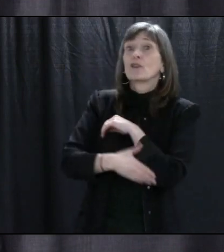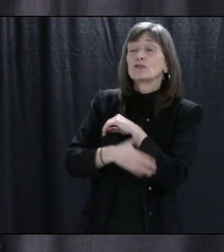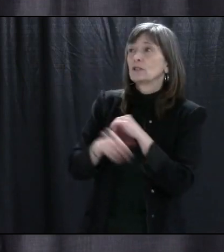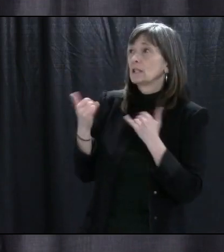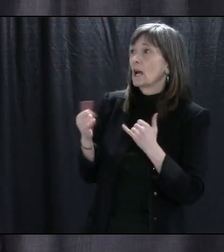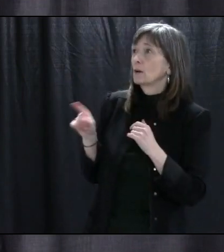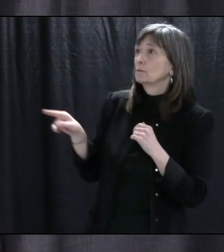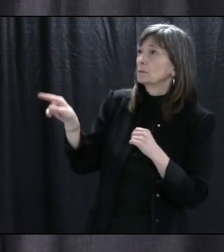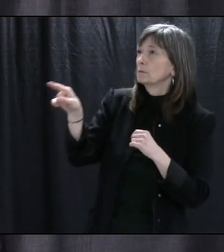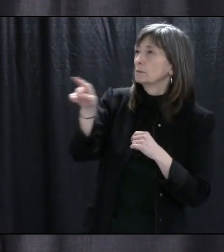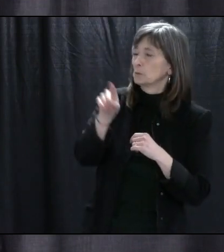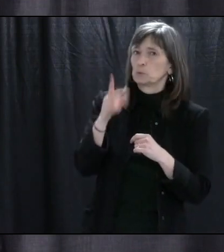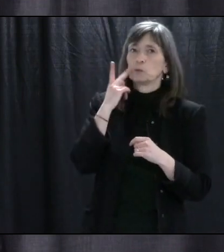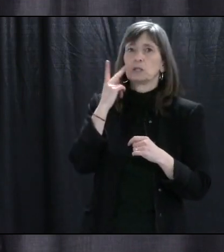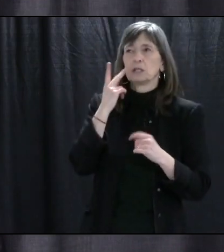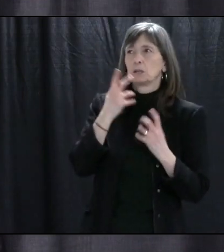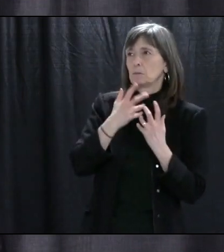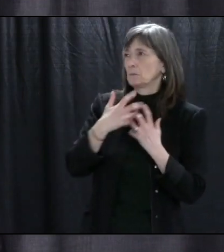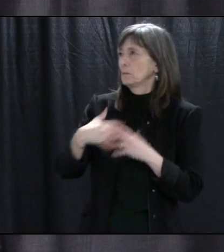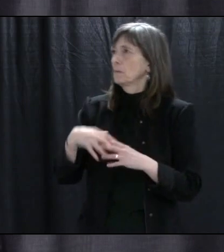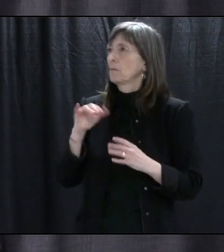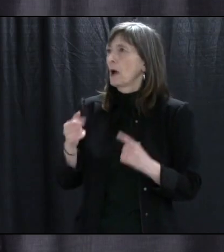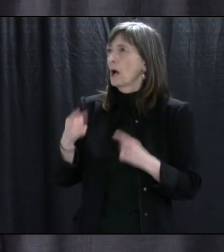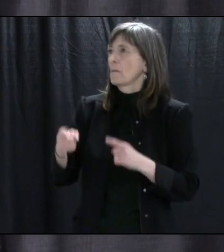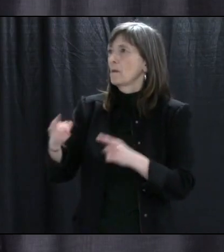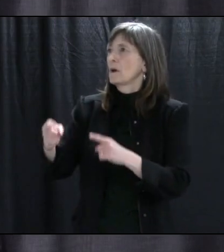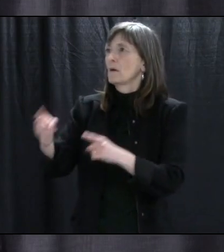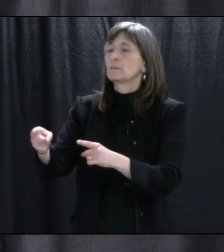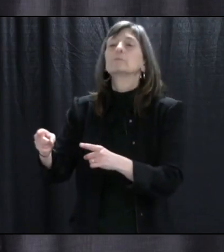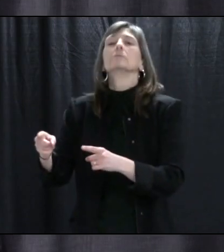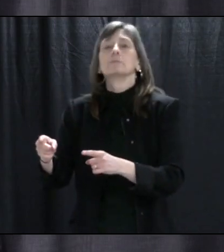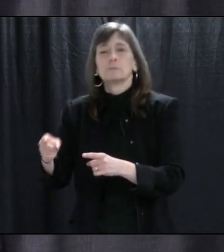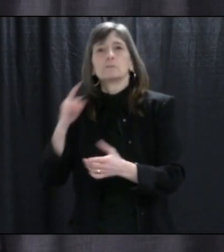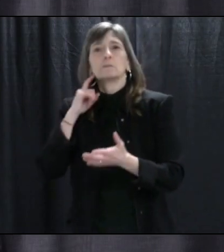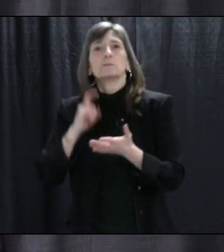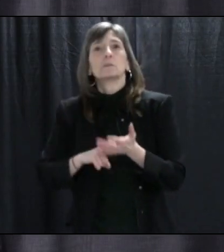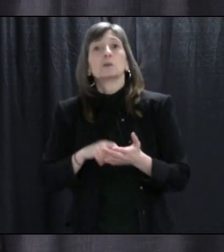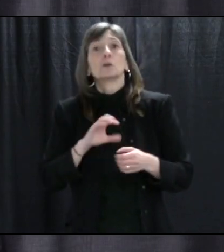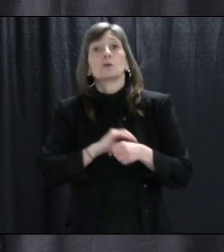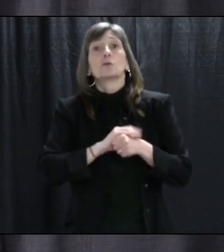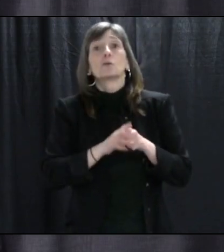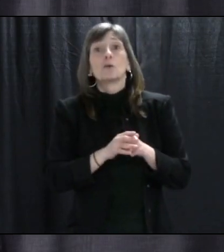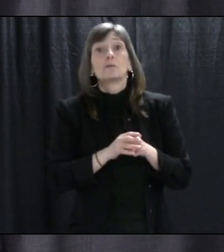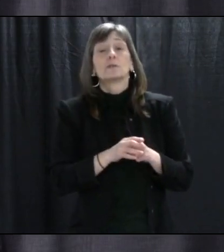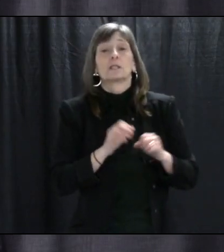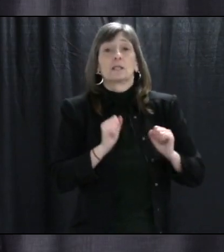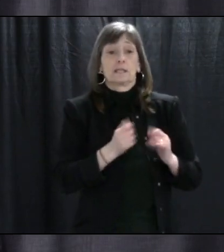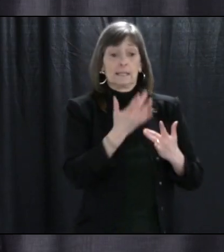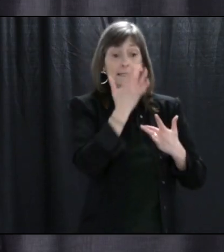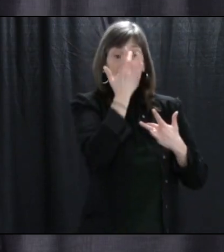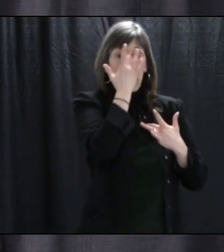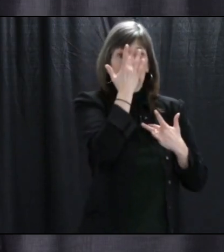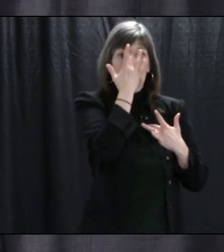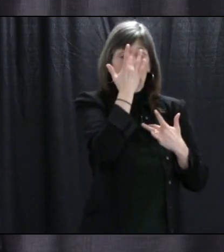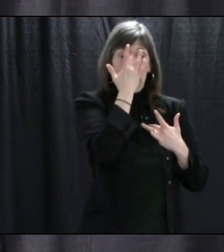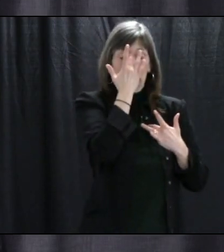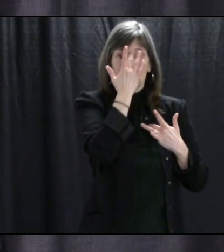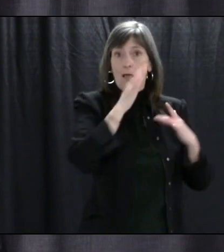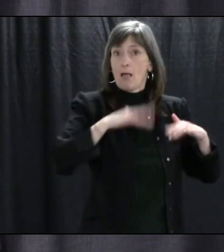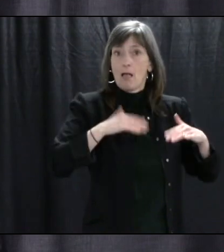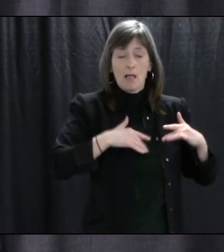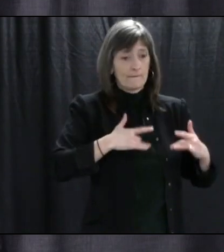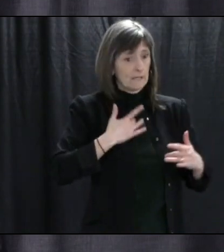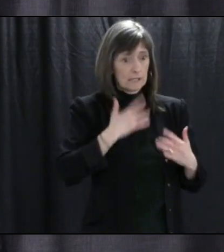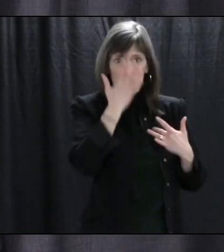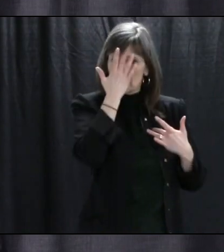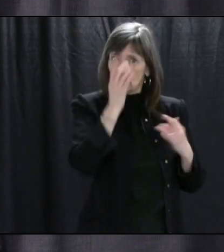of transmission patterns, recent studies have shown that the virus can be transmitted from a person infected before they develop